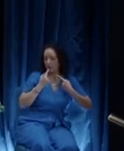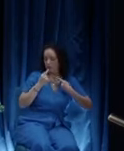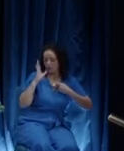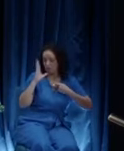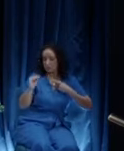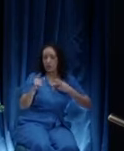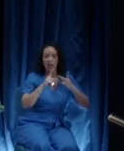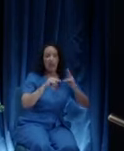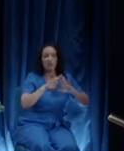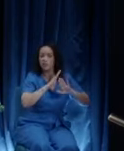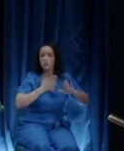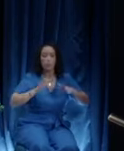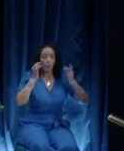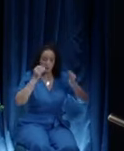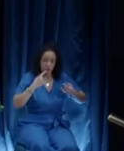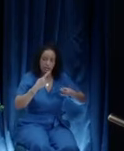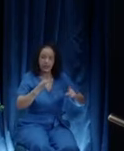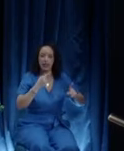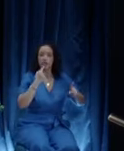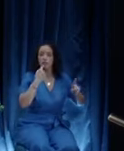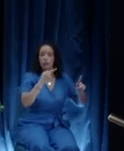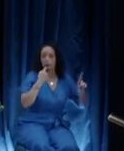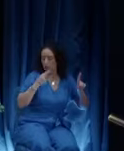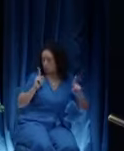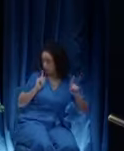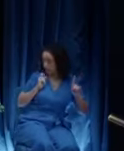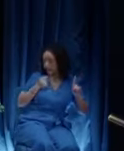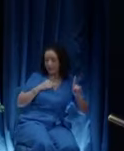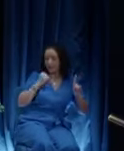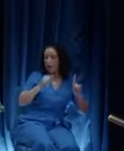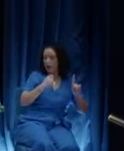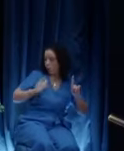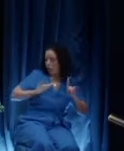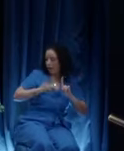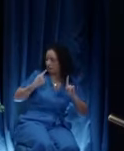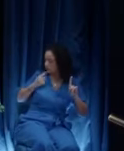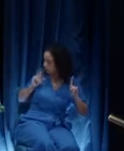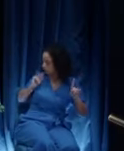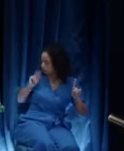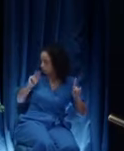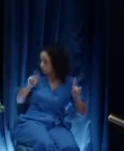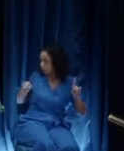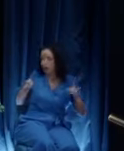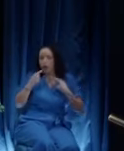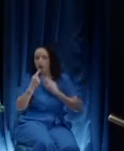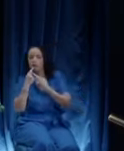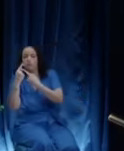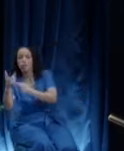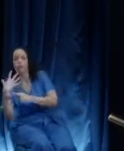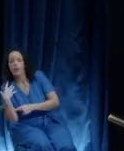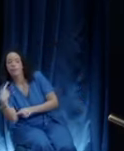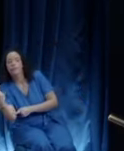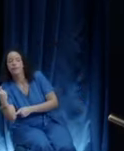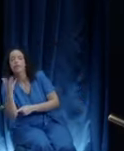say something, she'll get a lady-in-waiting to drop a line in the ambassador's ear. She does this about marriage a lot, because she uses marriage as a bargaining